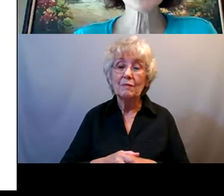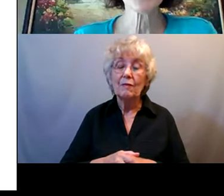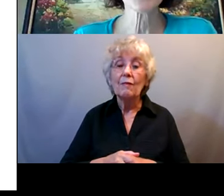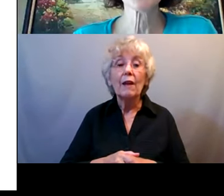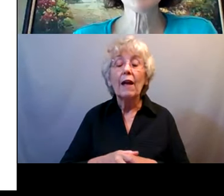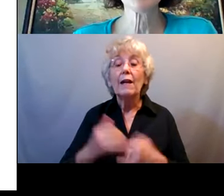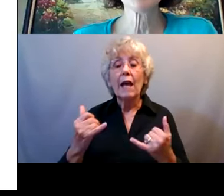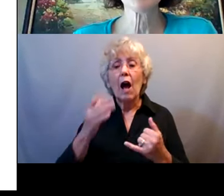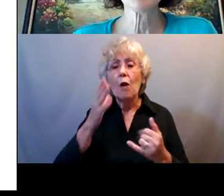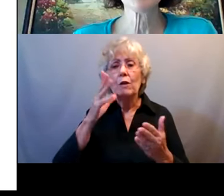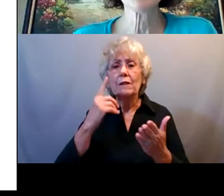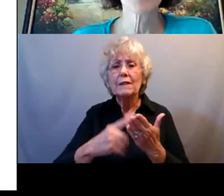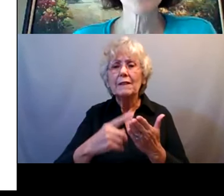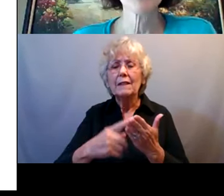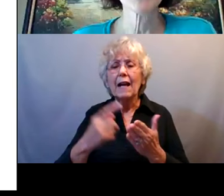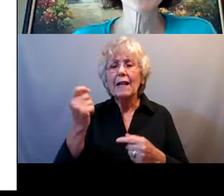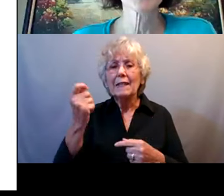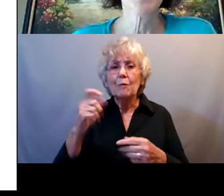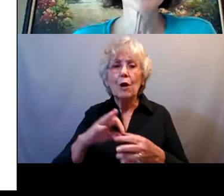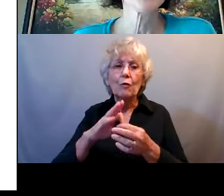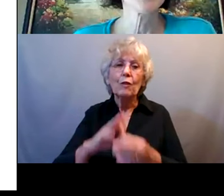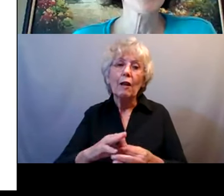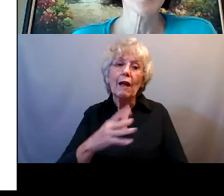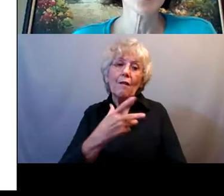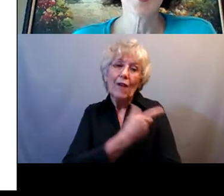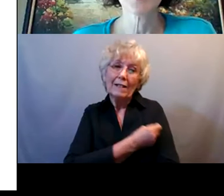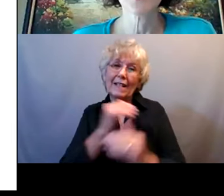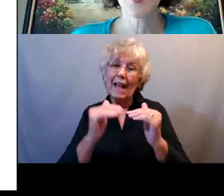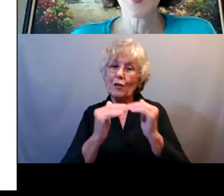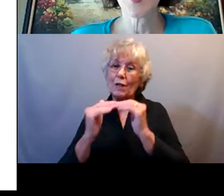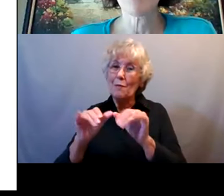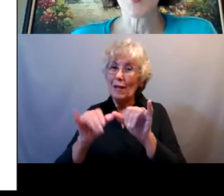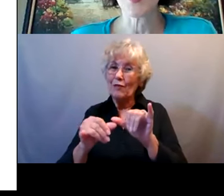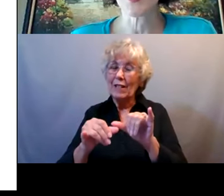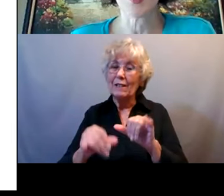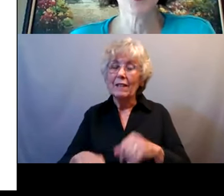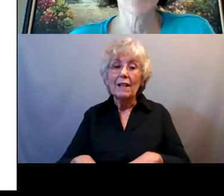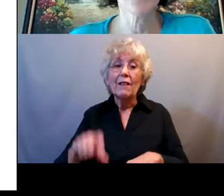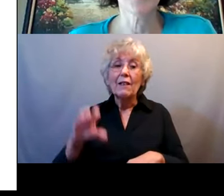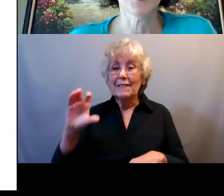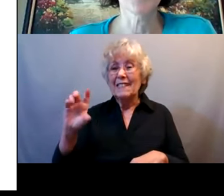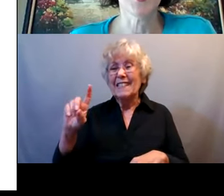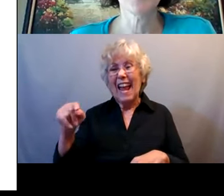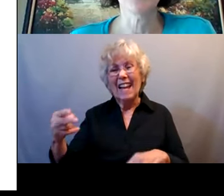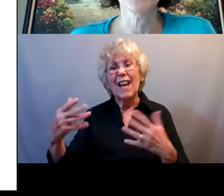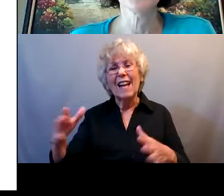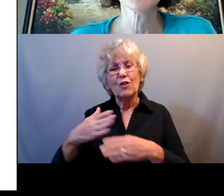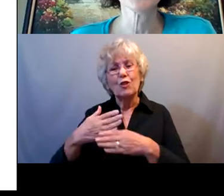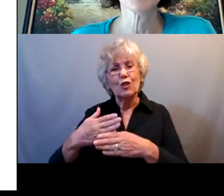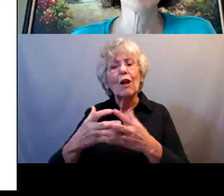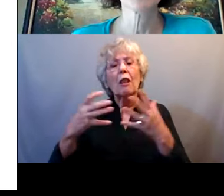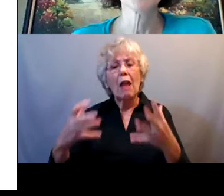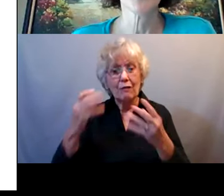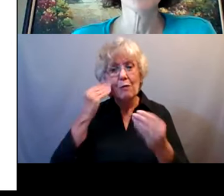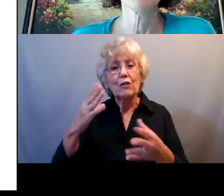Then I'm going to talk a little bit about vaccine equity metric that CDPH has shared a lot about. And this